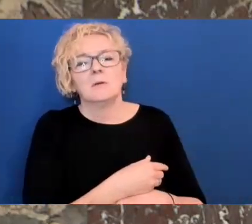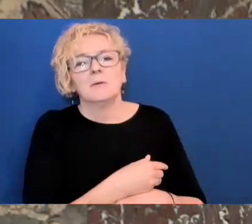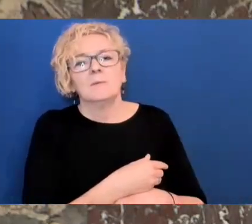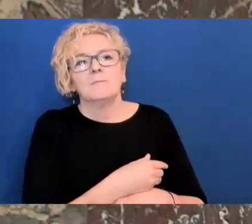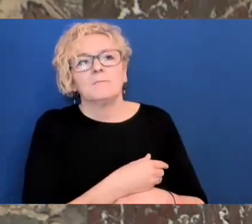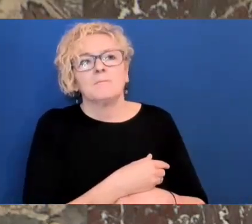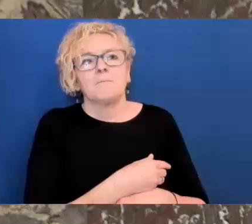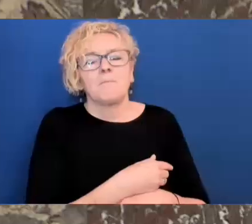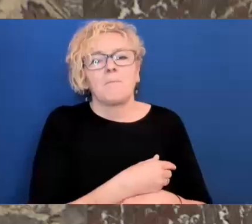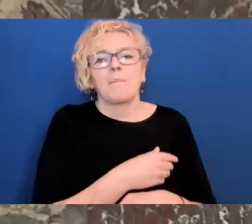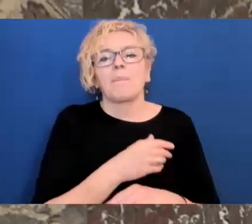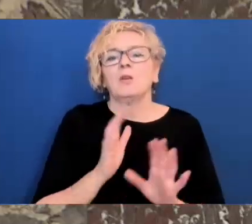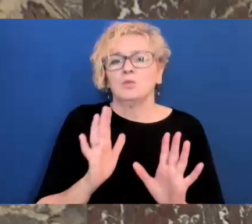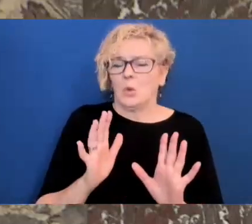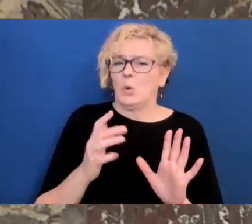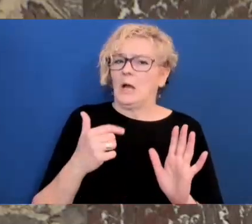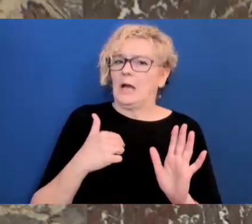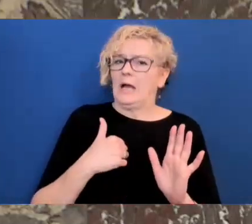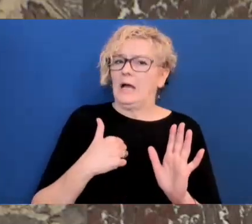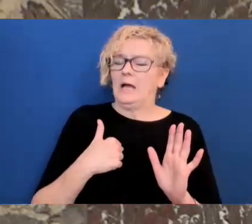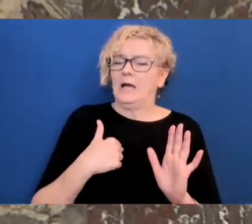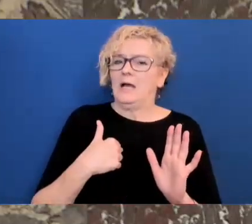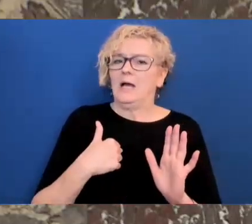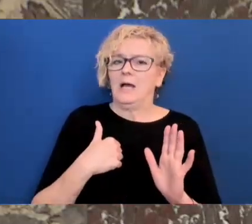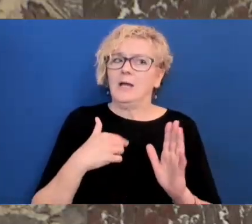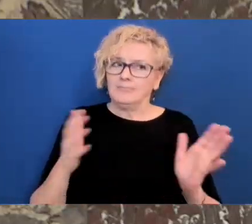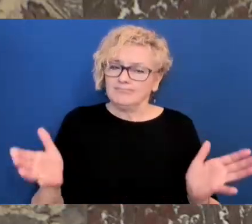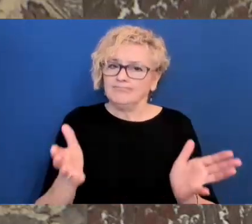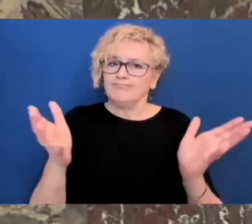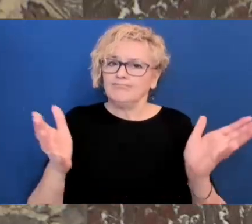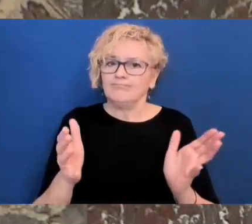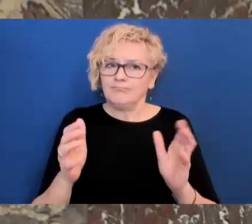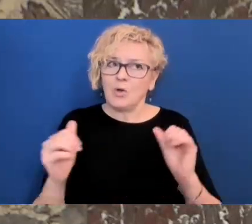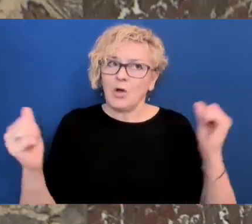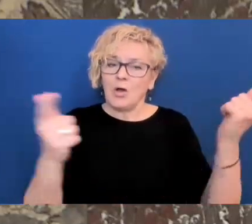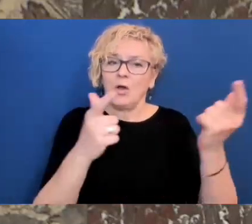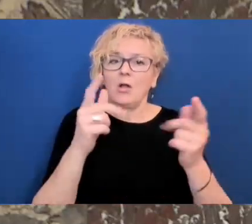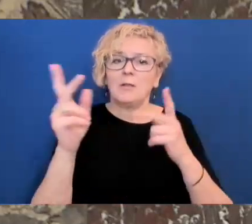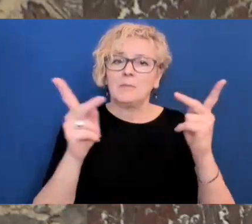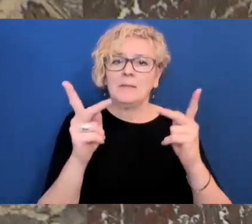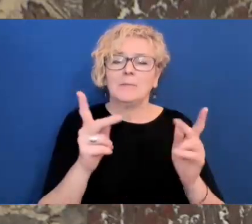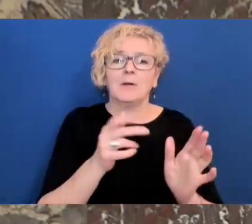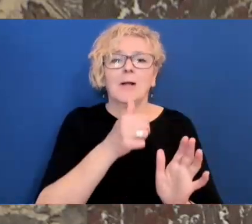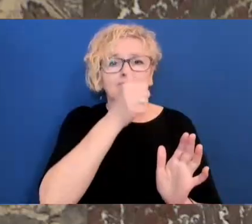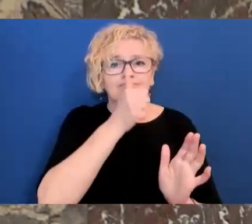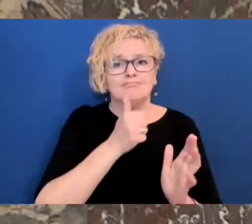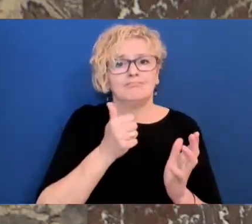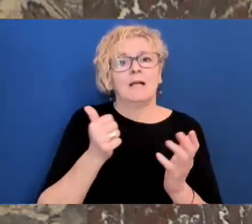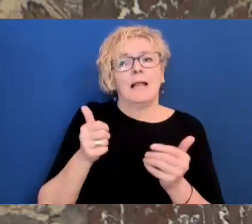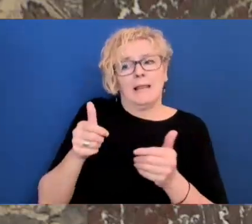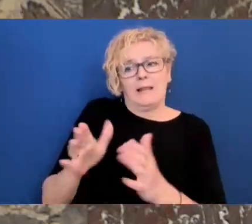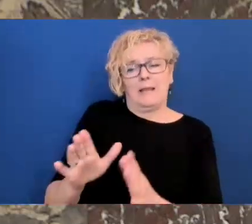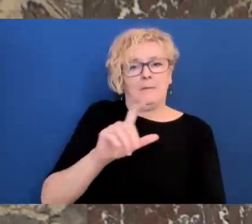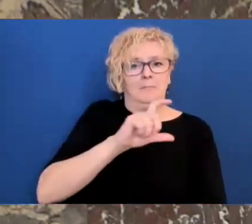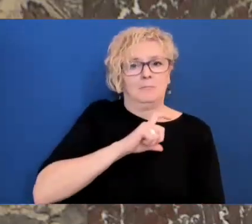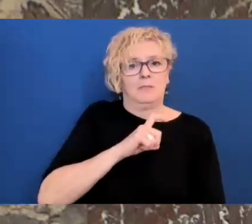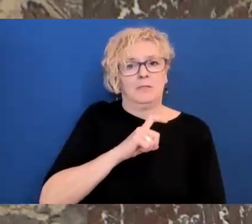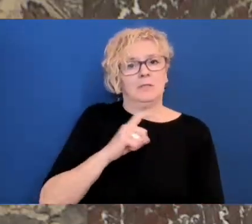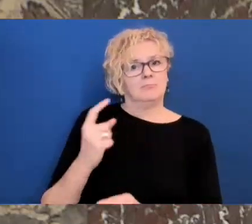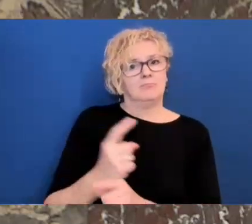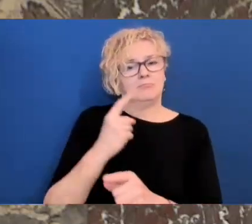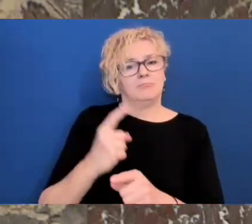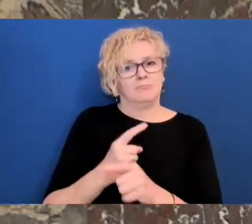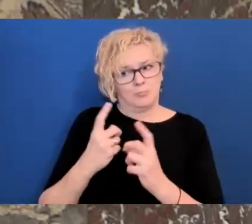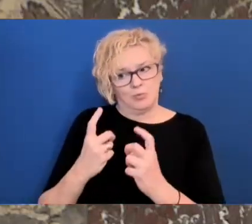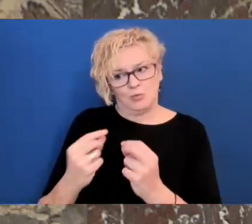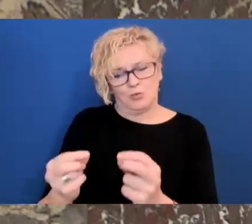But I would urge British Columbians to let the police do their work, to provide us with the answers in the court system, to provide